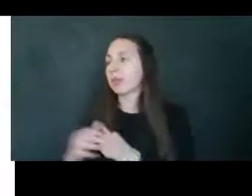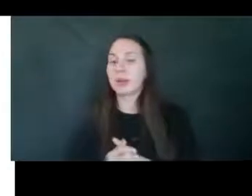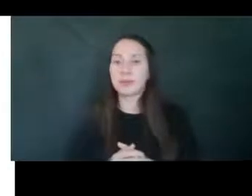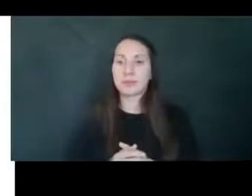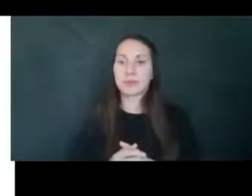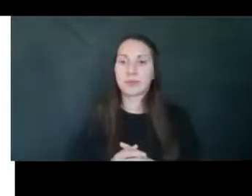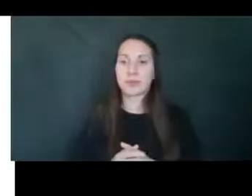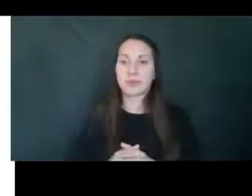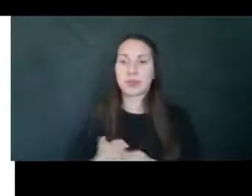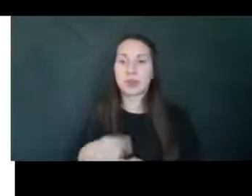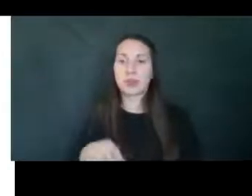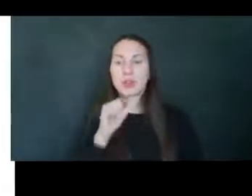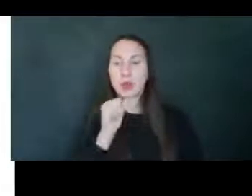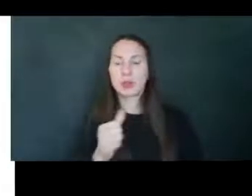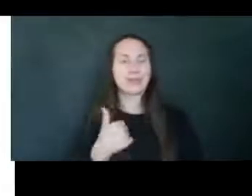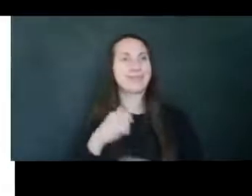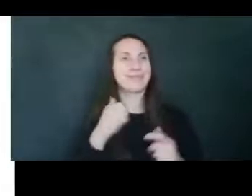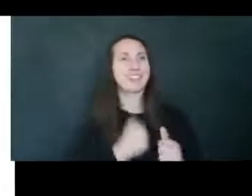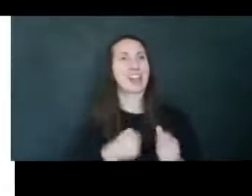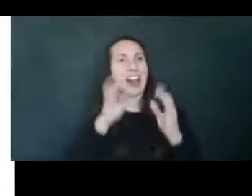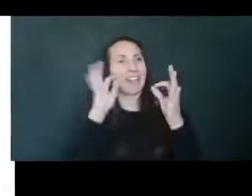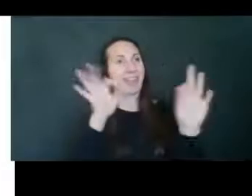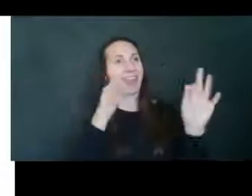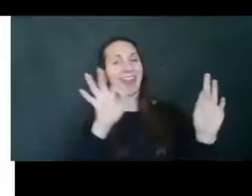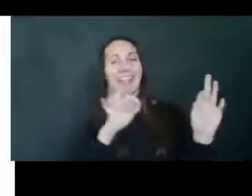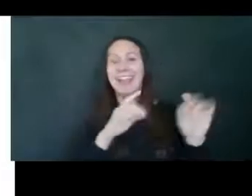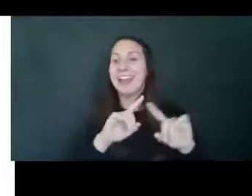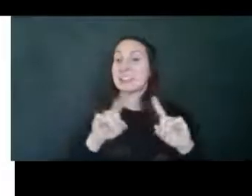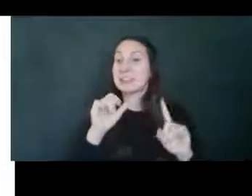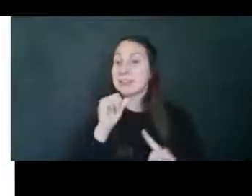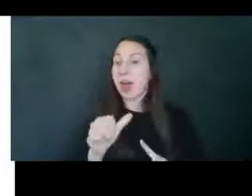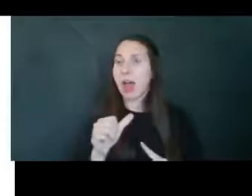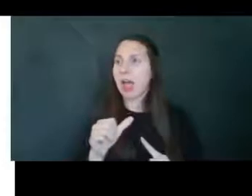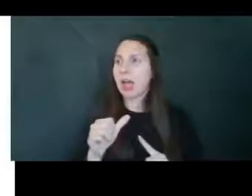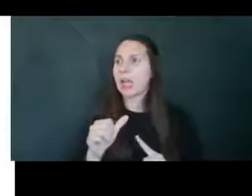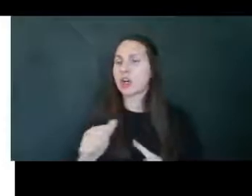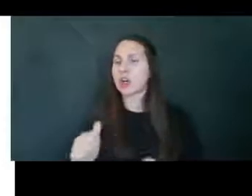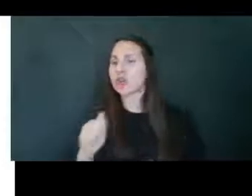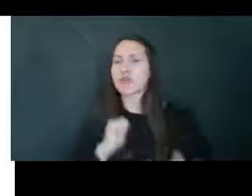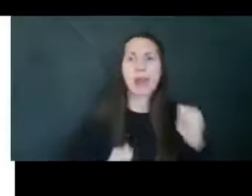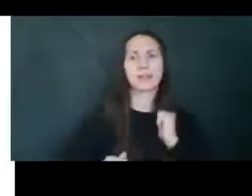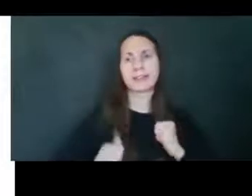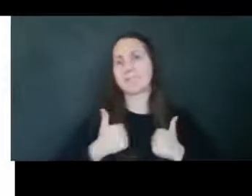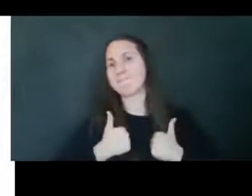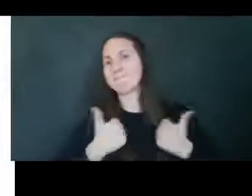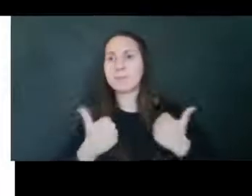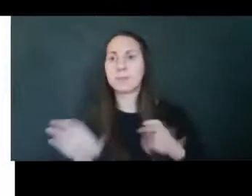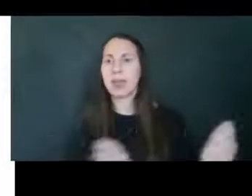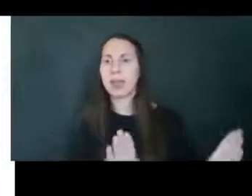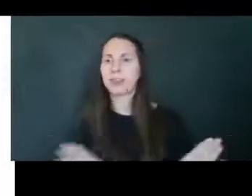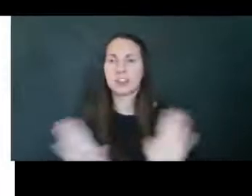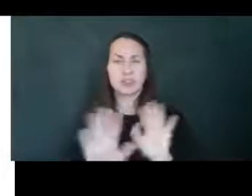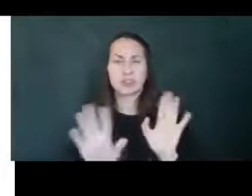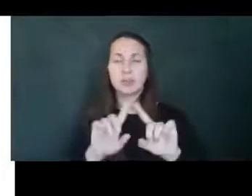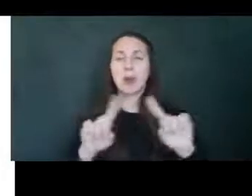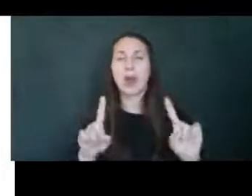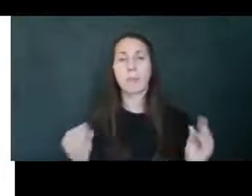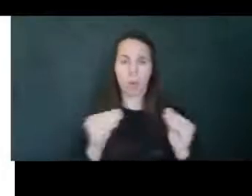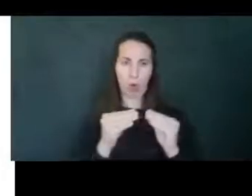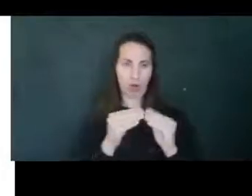sorry, I got distracted. These are not aggressive behaviors, but more attention or